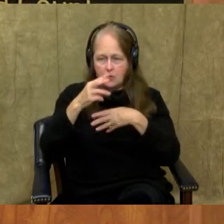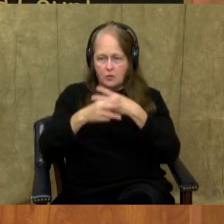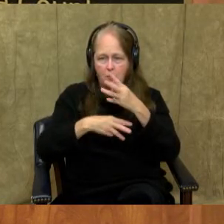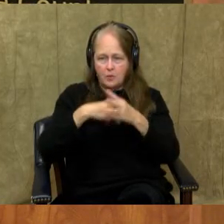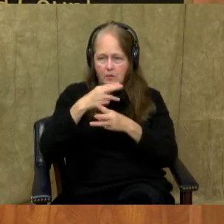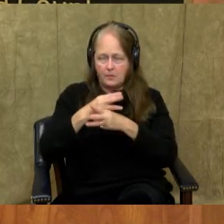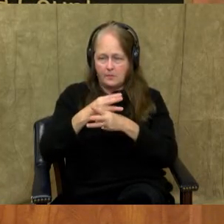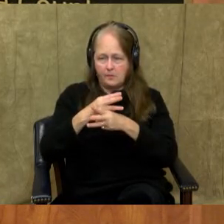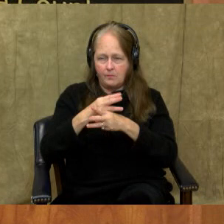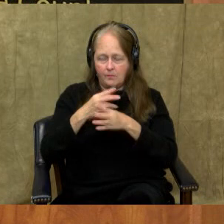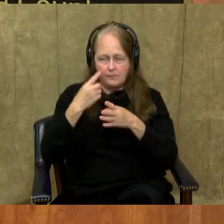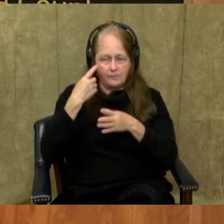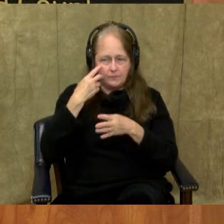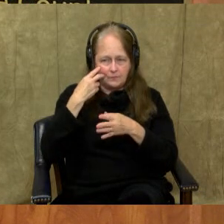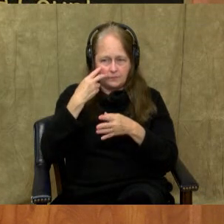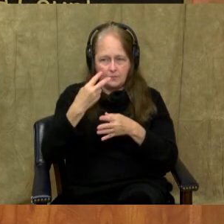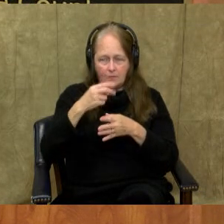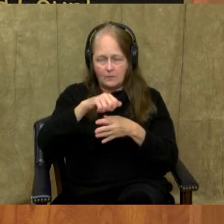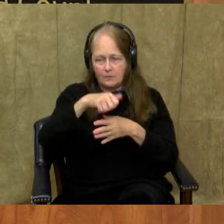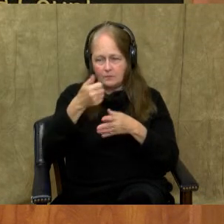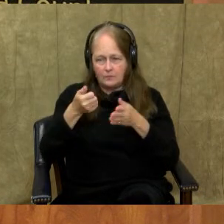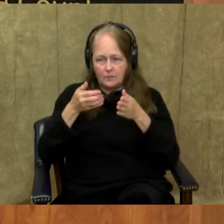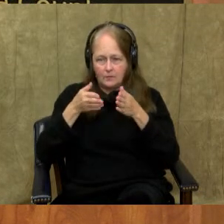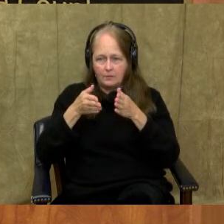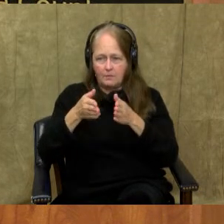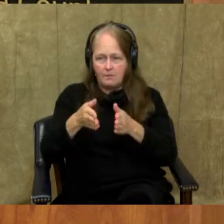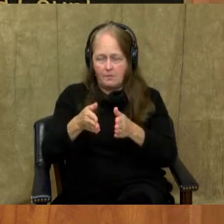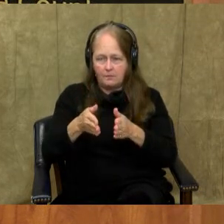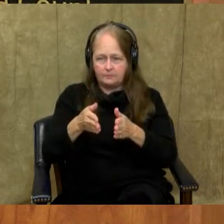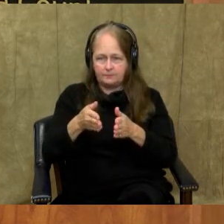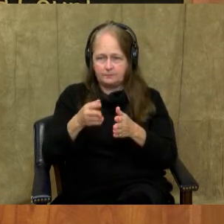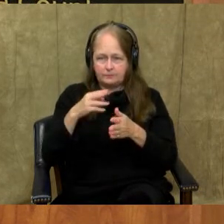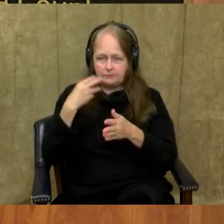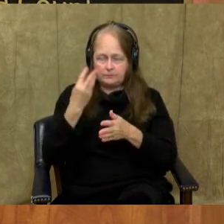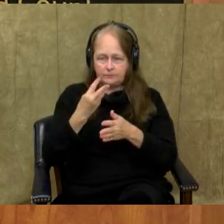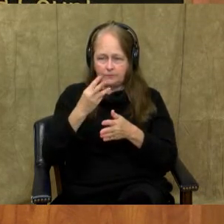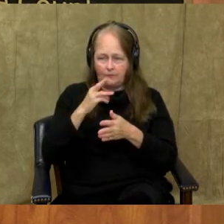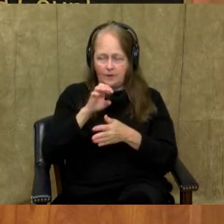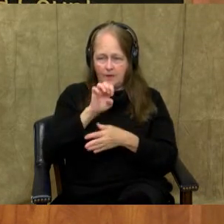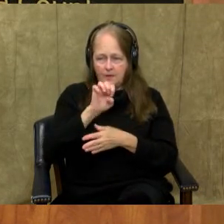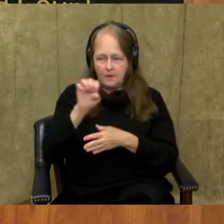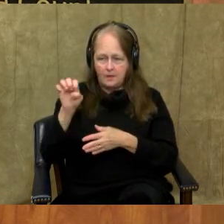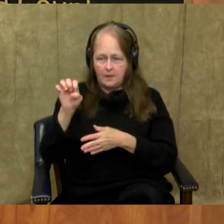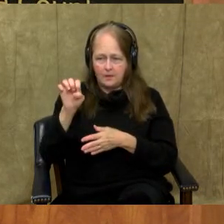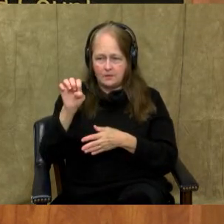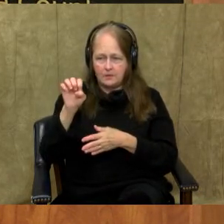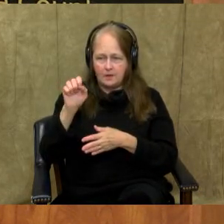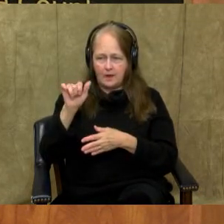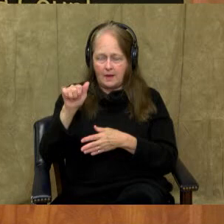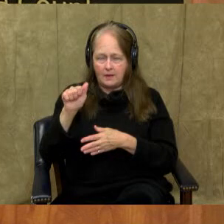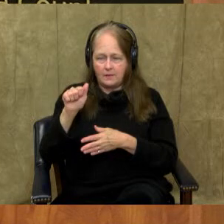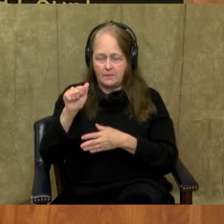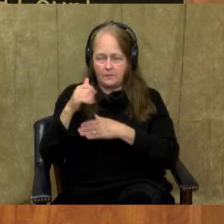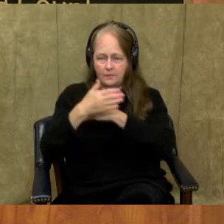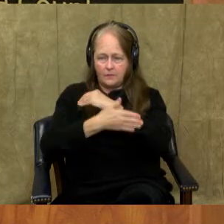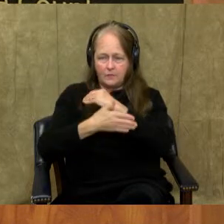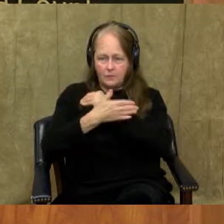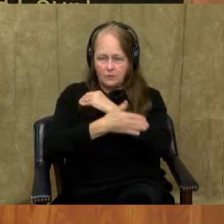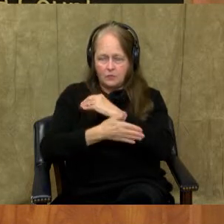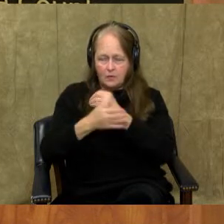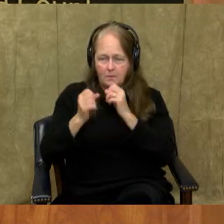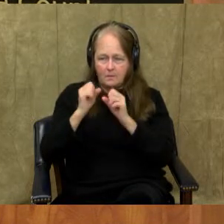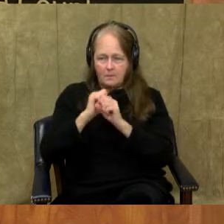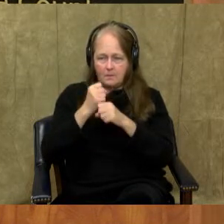not? But we often see it the other way, don't we? So we're looking at East Asia, and so let's look at the countries that make up